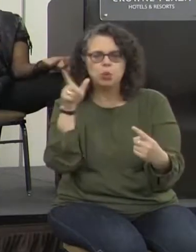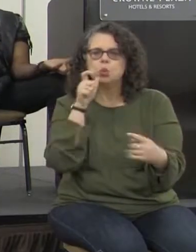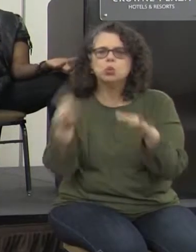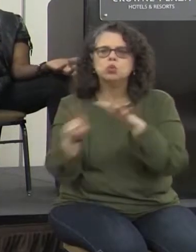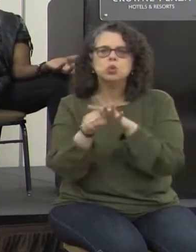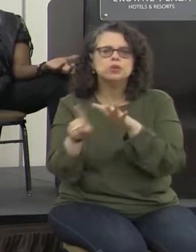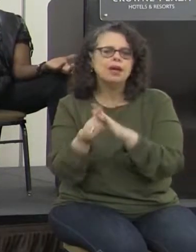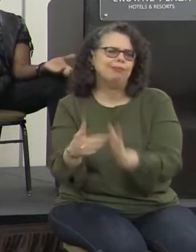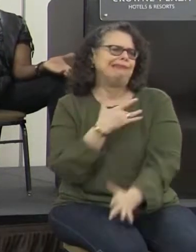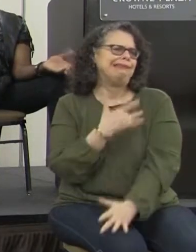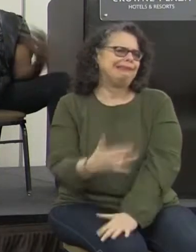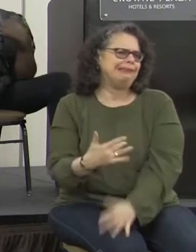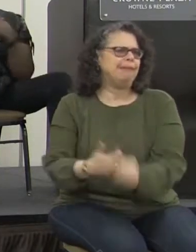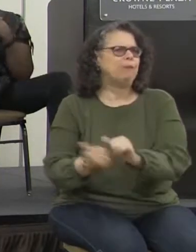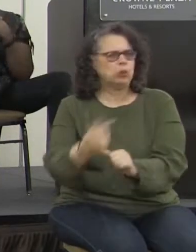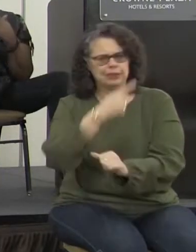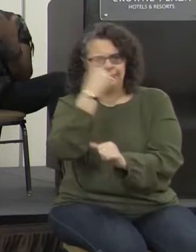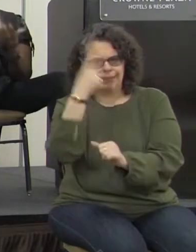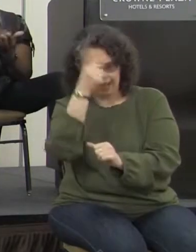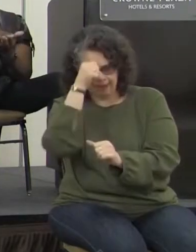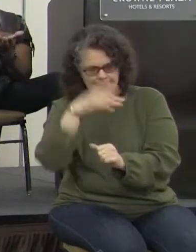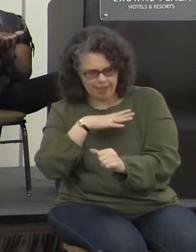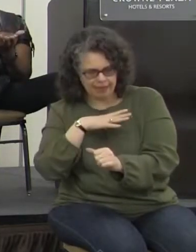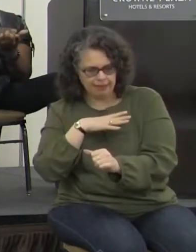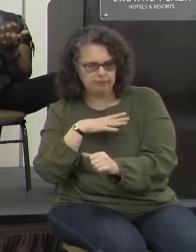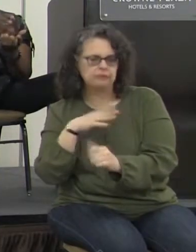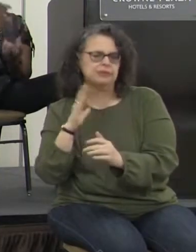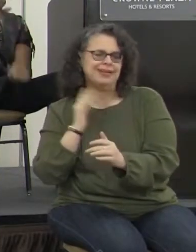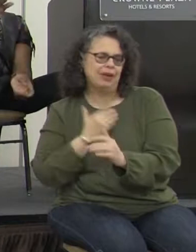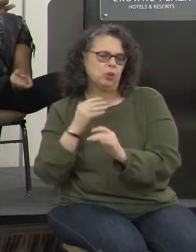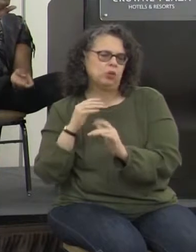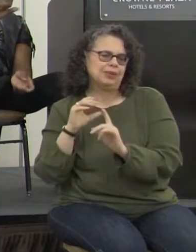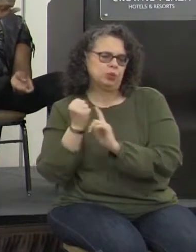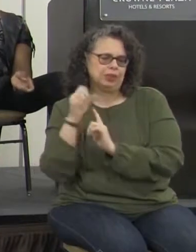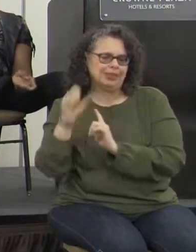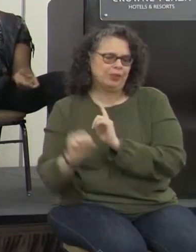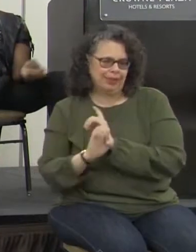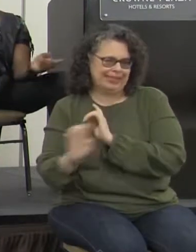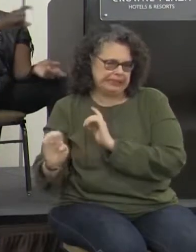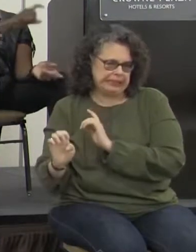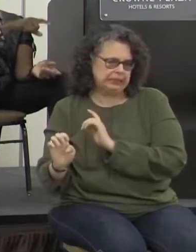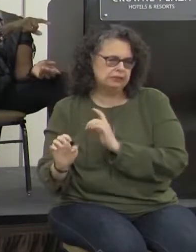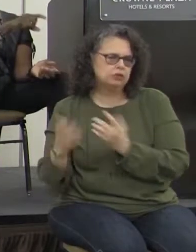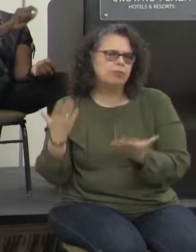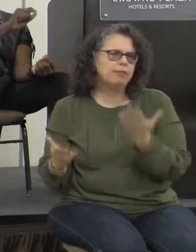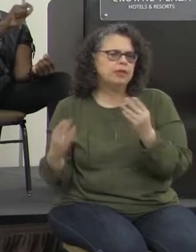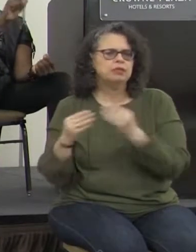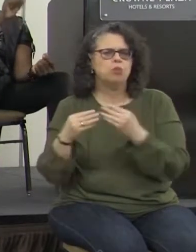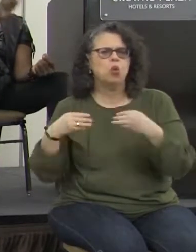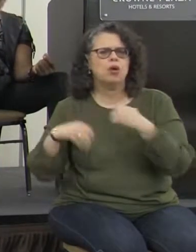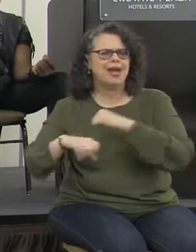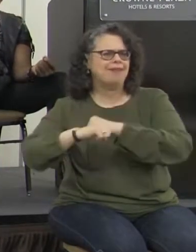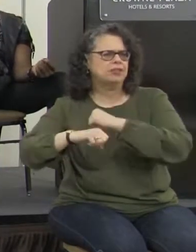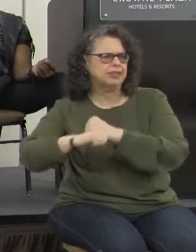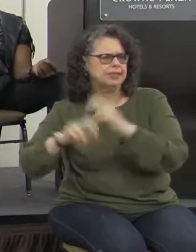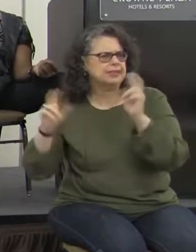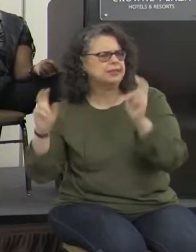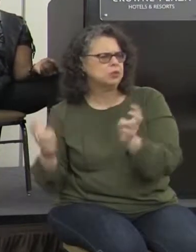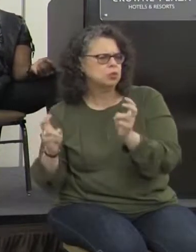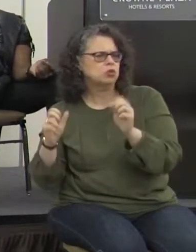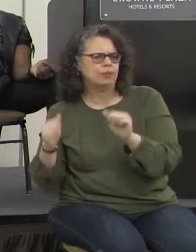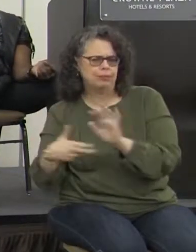it's mostly black men. In our case, it's Southeast. So it may be more of a marketing issue in terms of being able to put